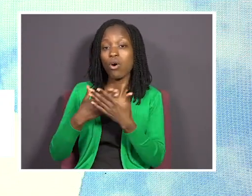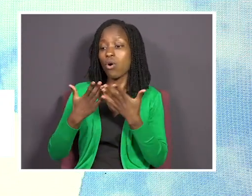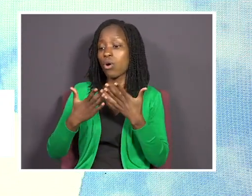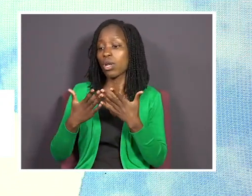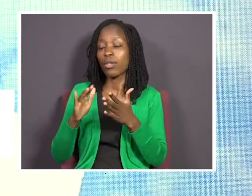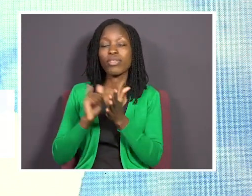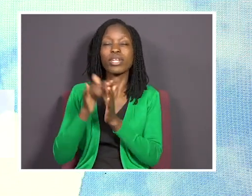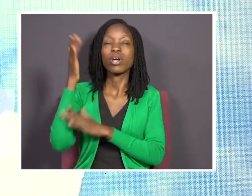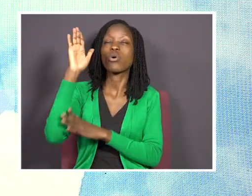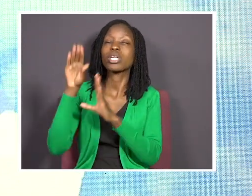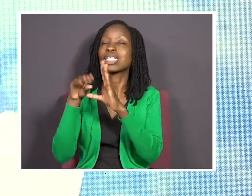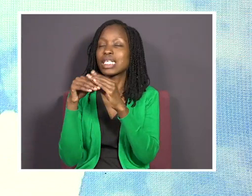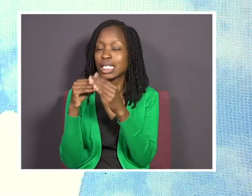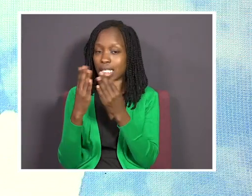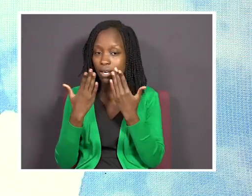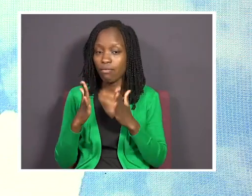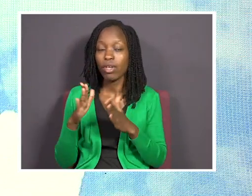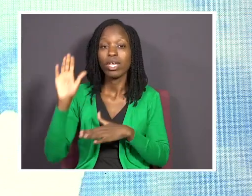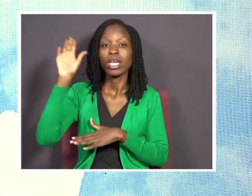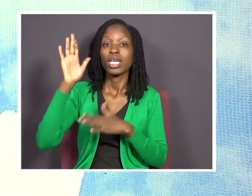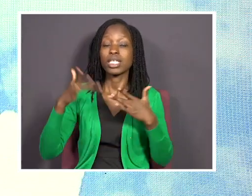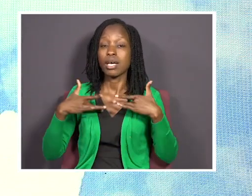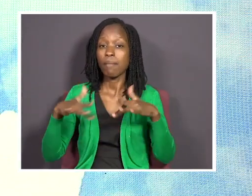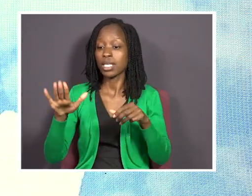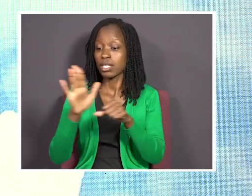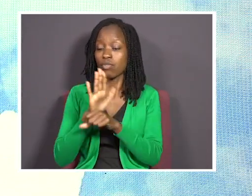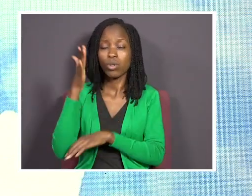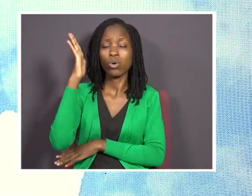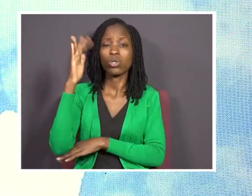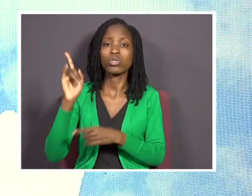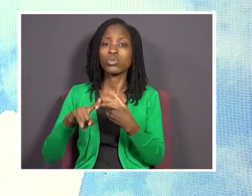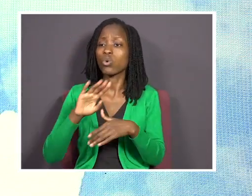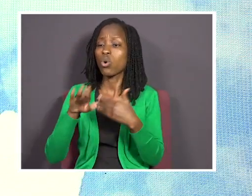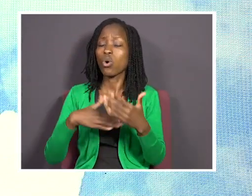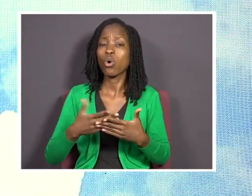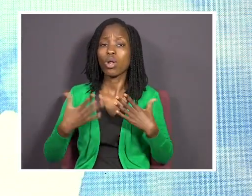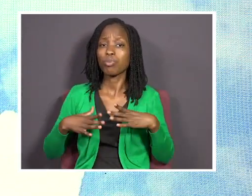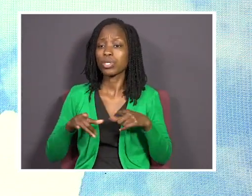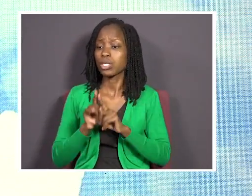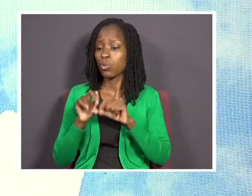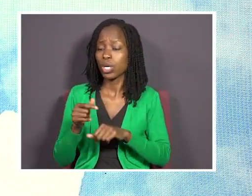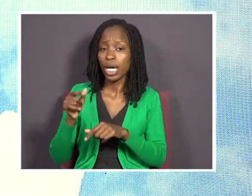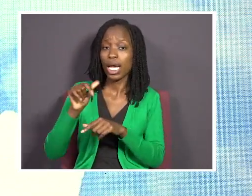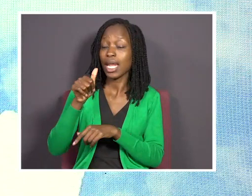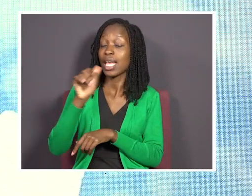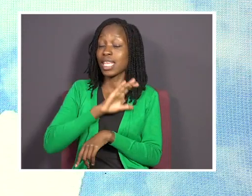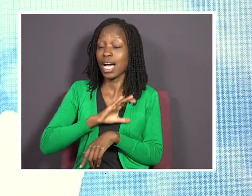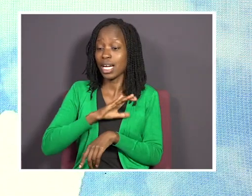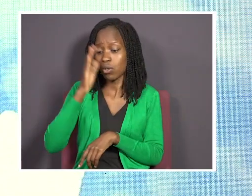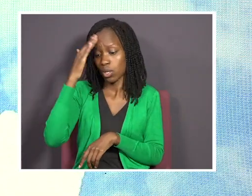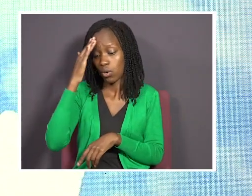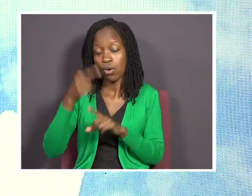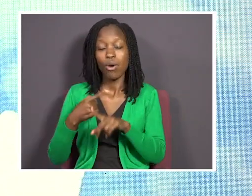made. He is a merciful God to all. But we could also add other things that we know from our